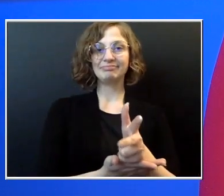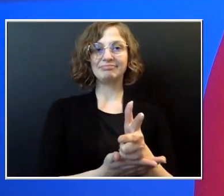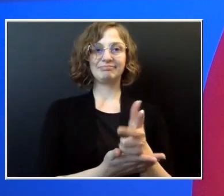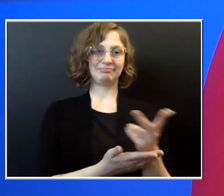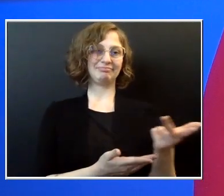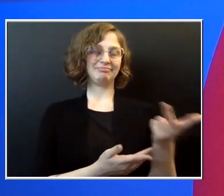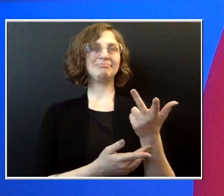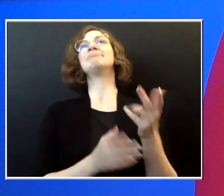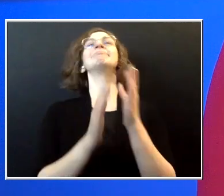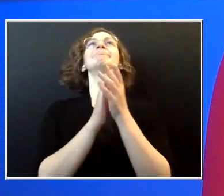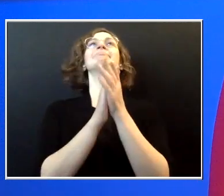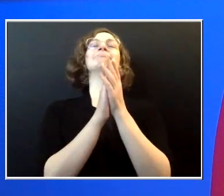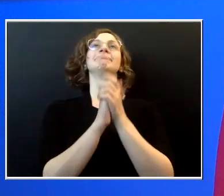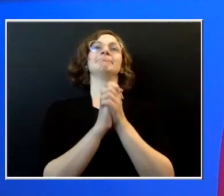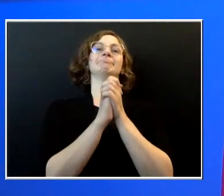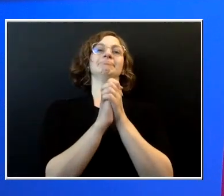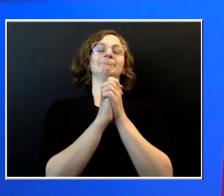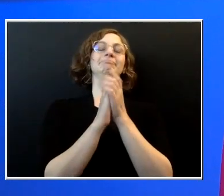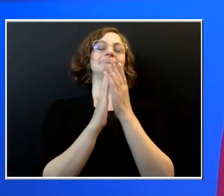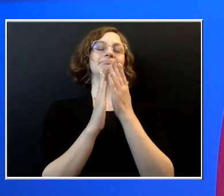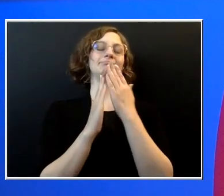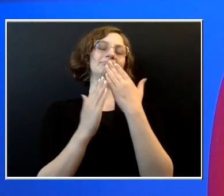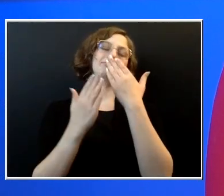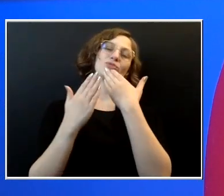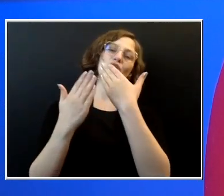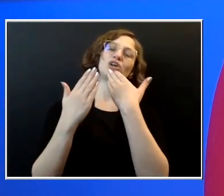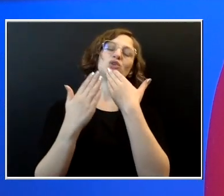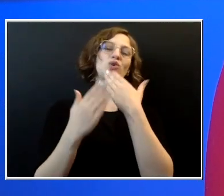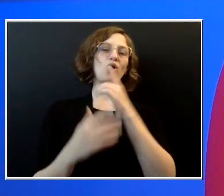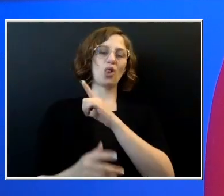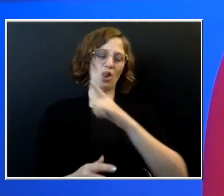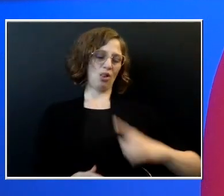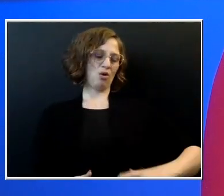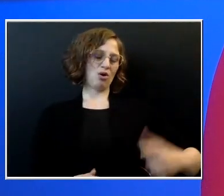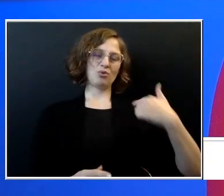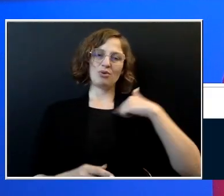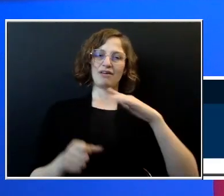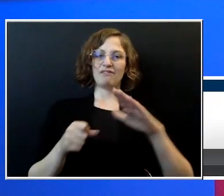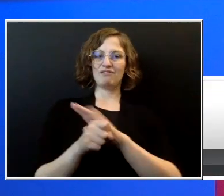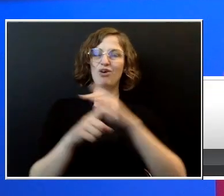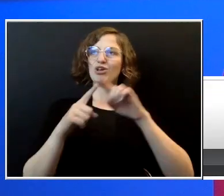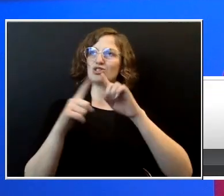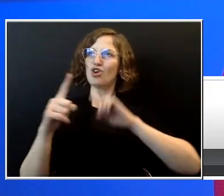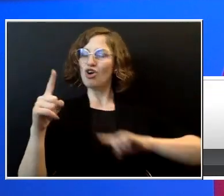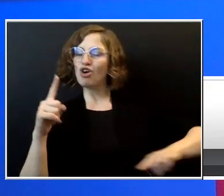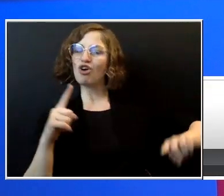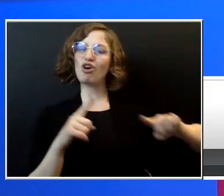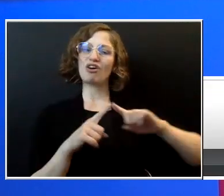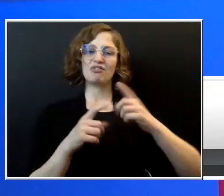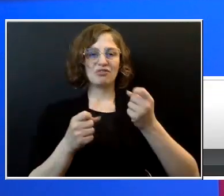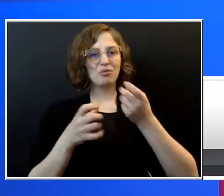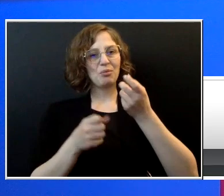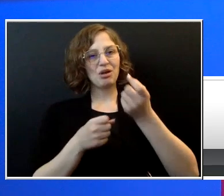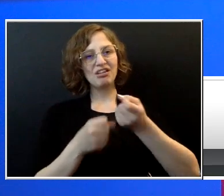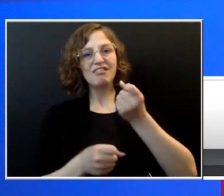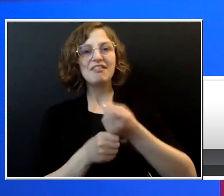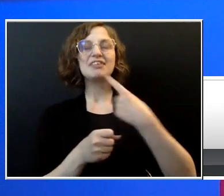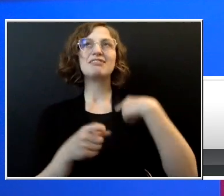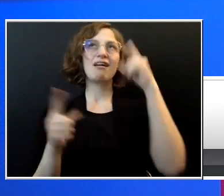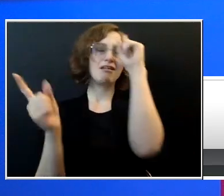gratitude. It's like, Lord, we're coming full circle. For years, I'd imagine I'm going off to do work like